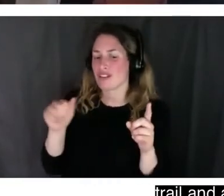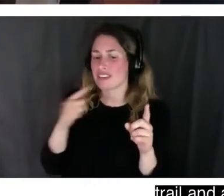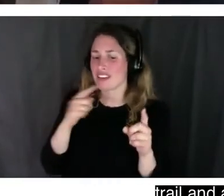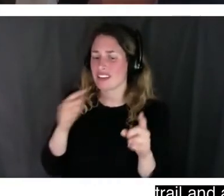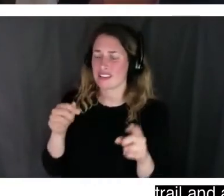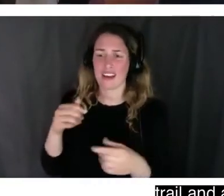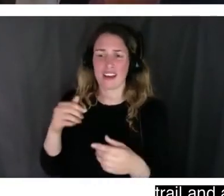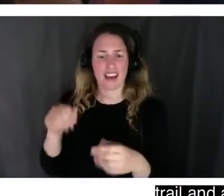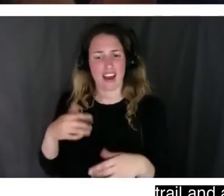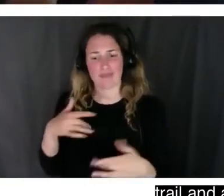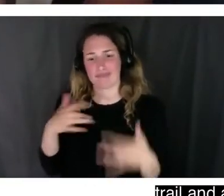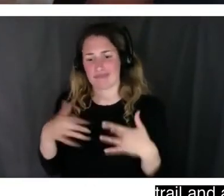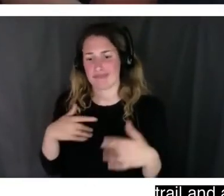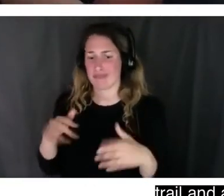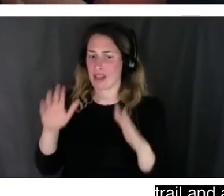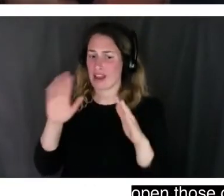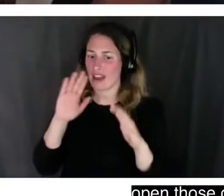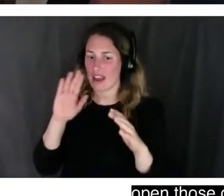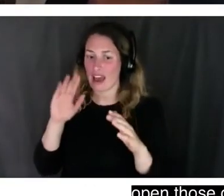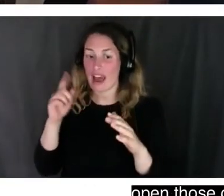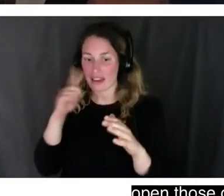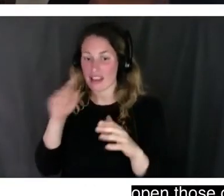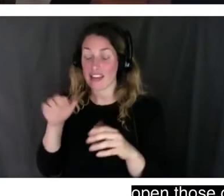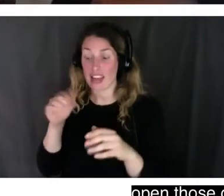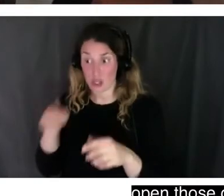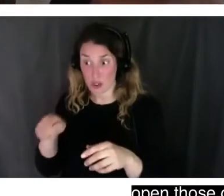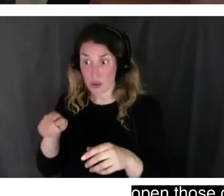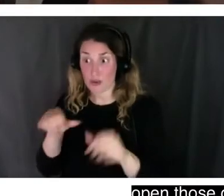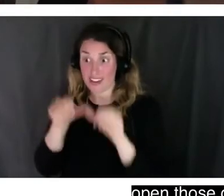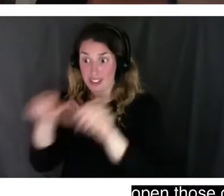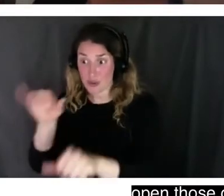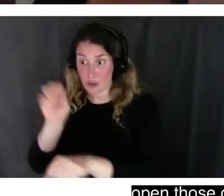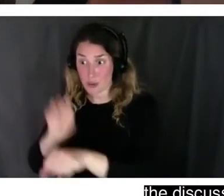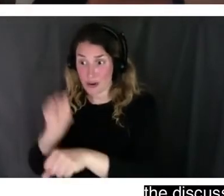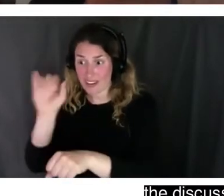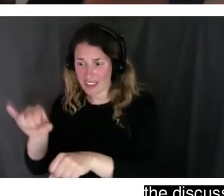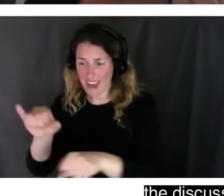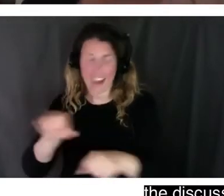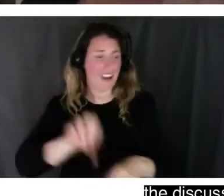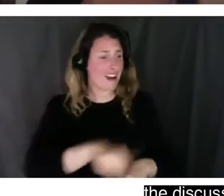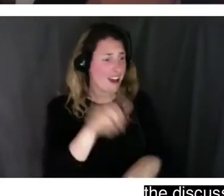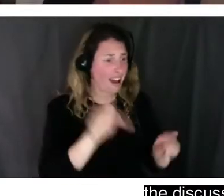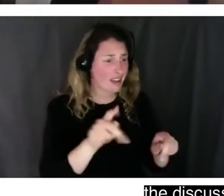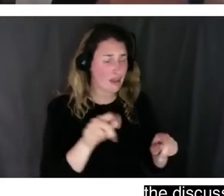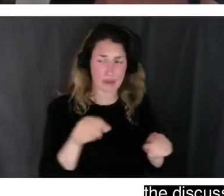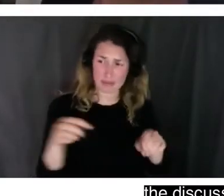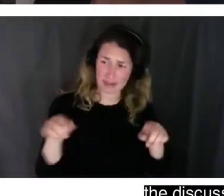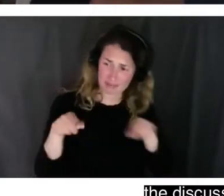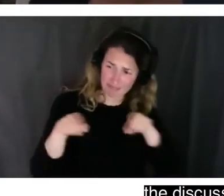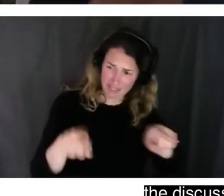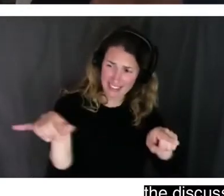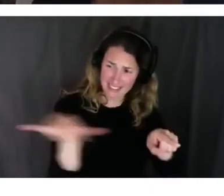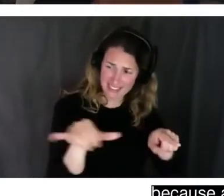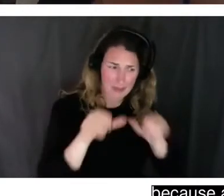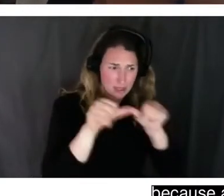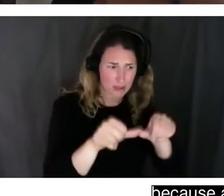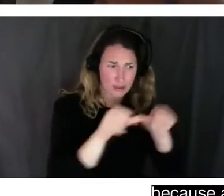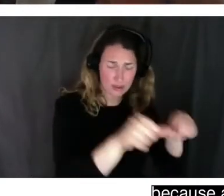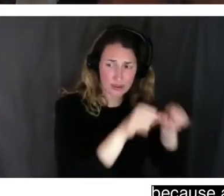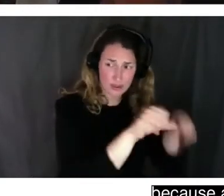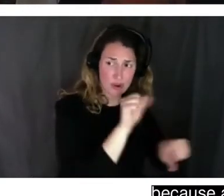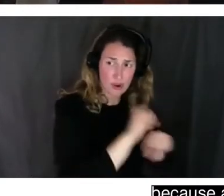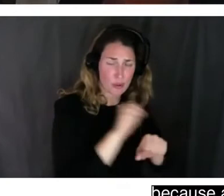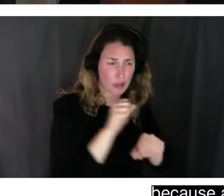and then settle in, but continuing to open those doors and continuing to influence the discussion, I know we're all better off, because